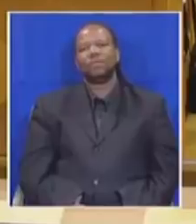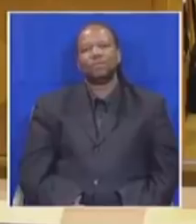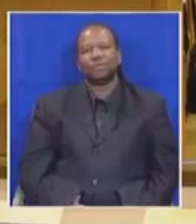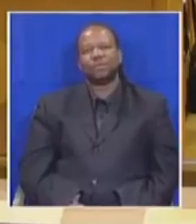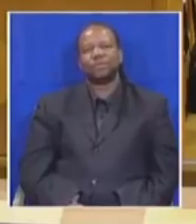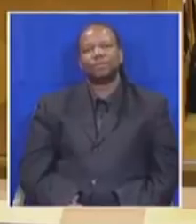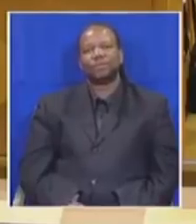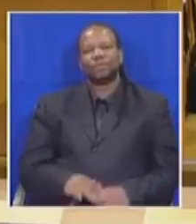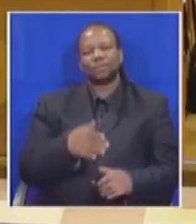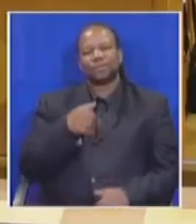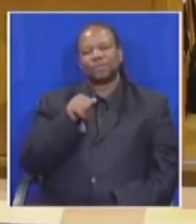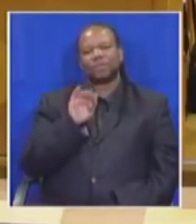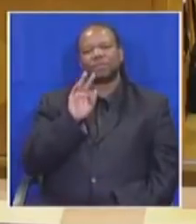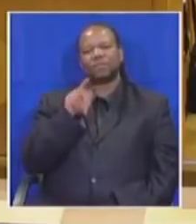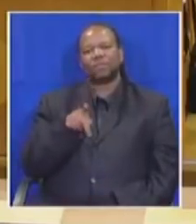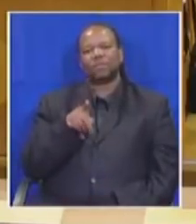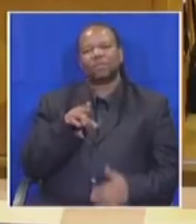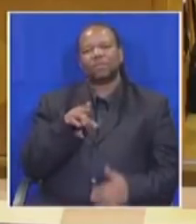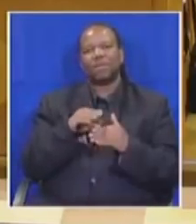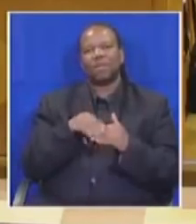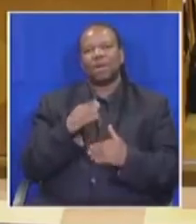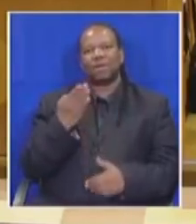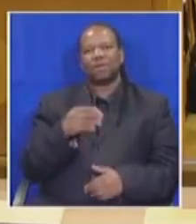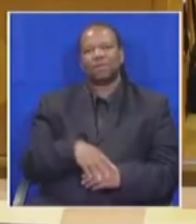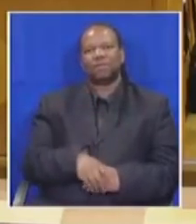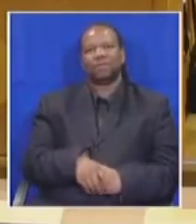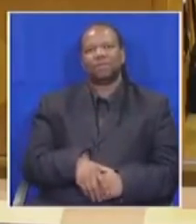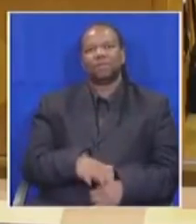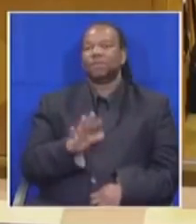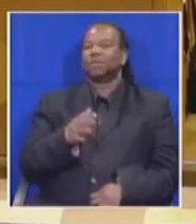Member, IFP. Wait, IFP.